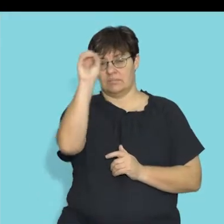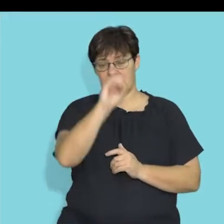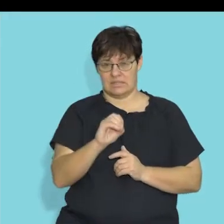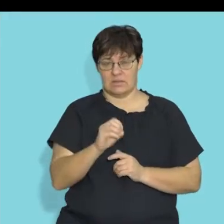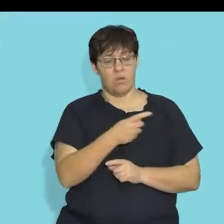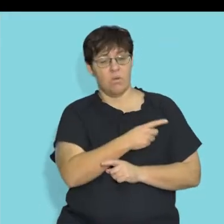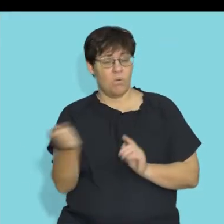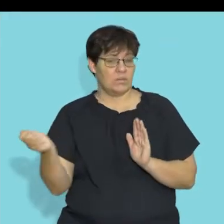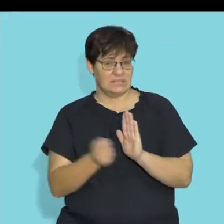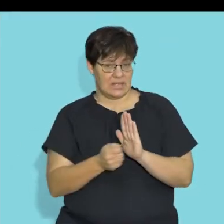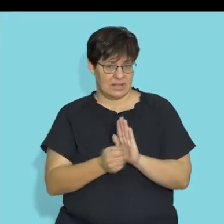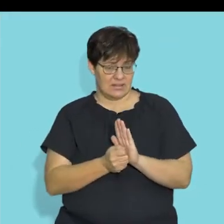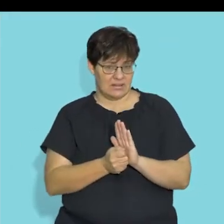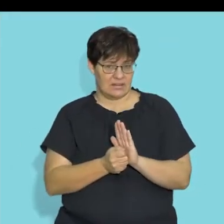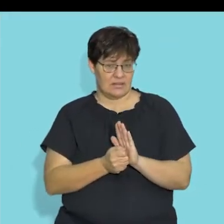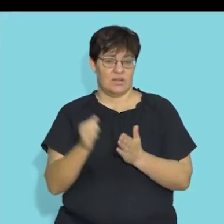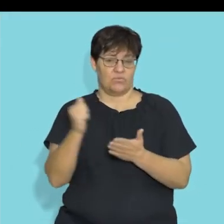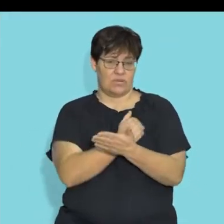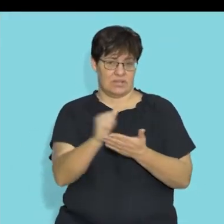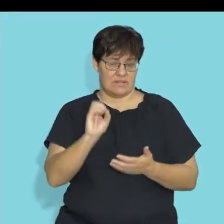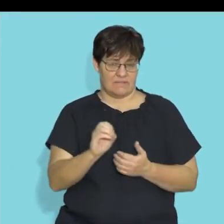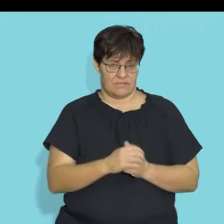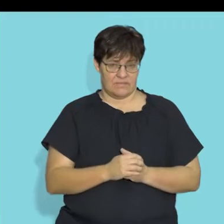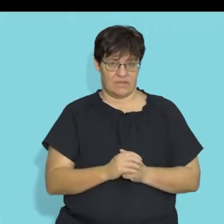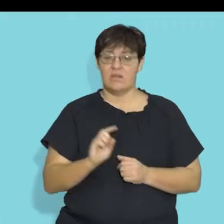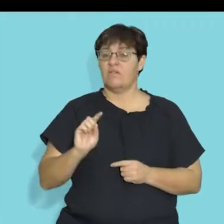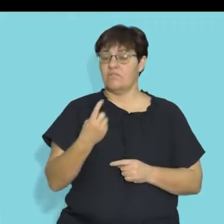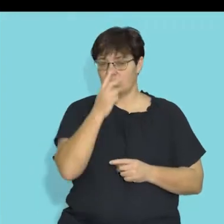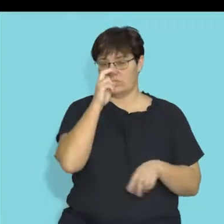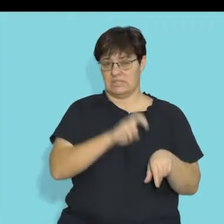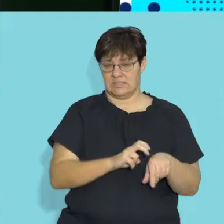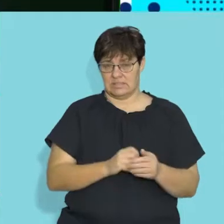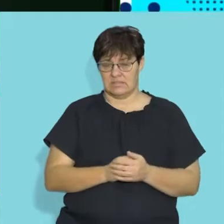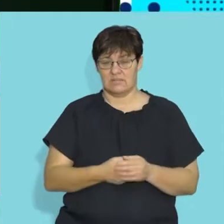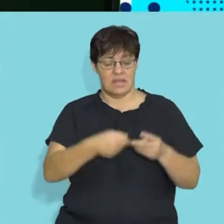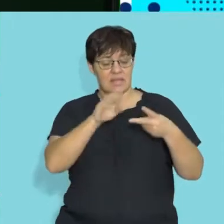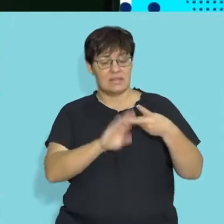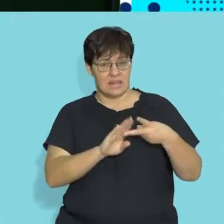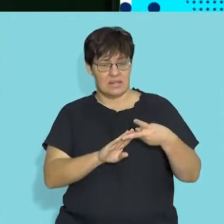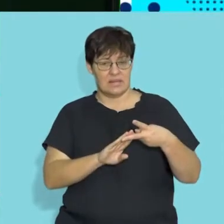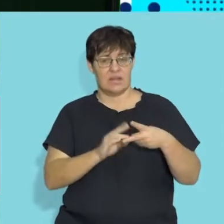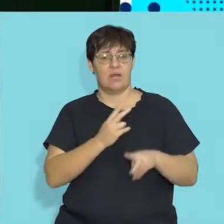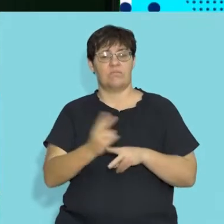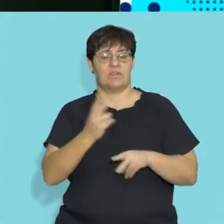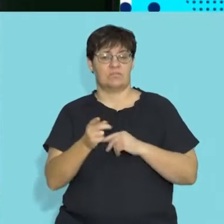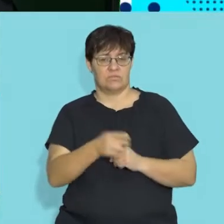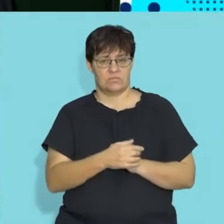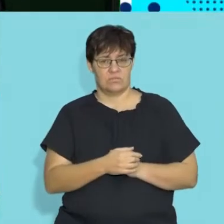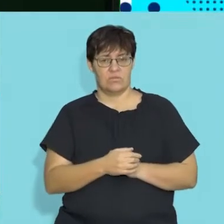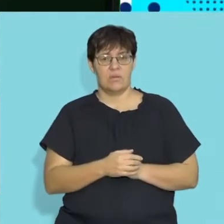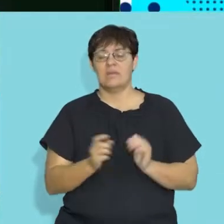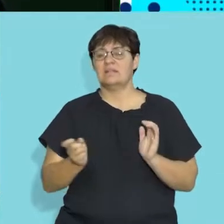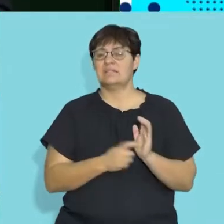of all sales is on credit. So we've got the first item that we need. Then the proviso, how are